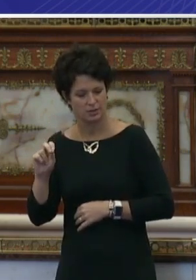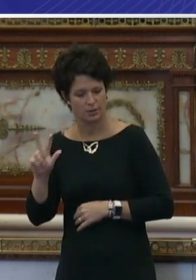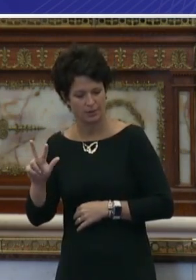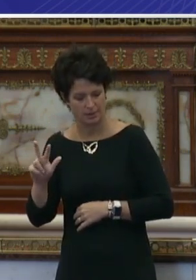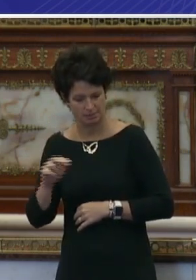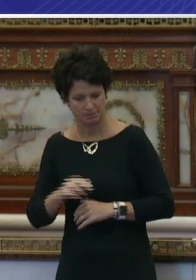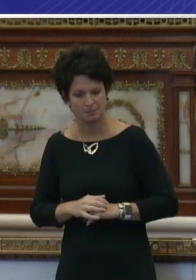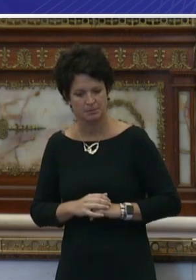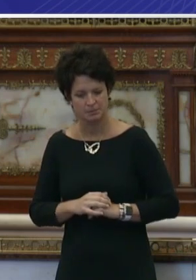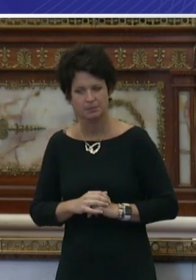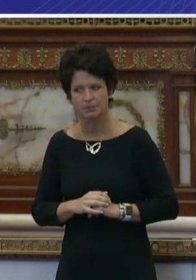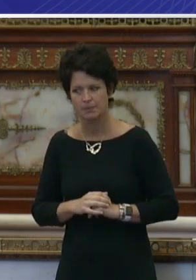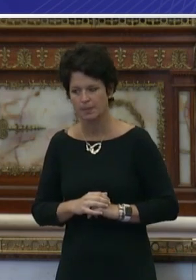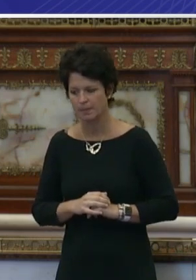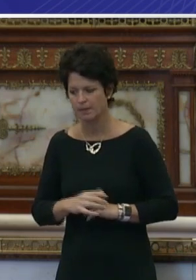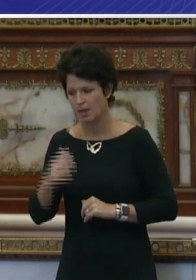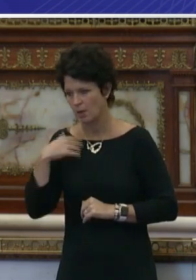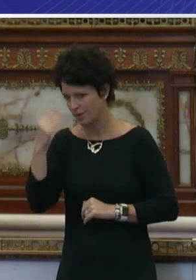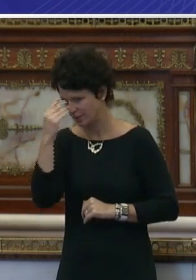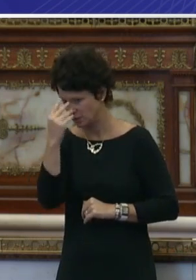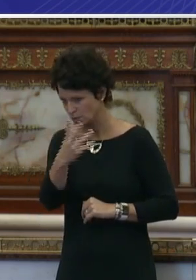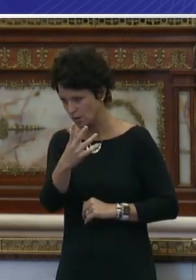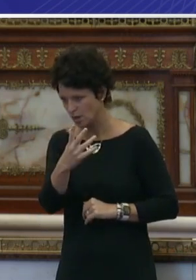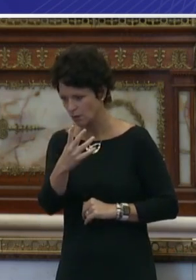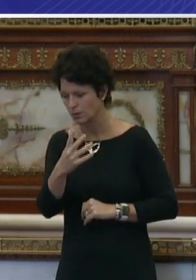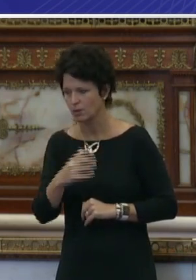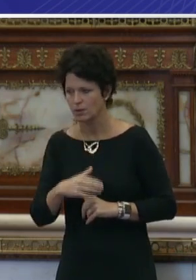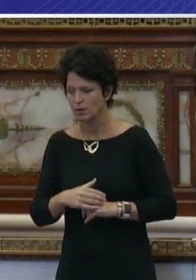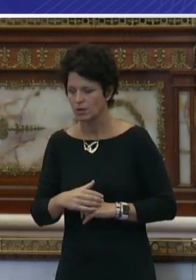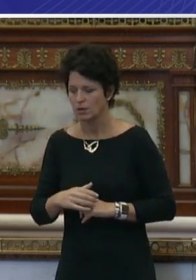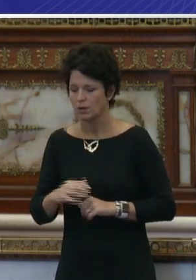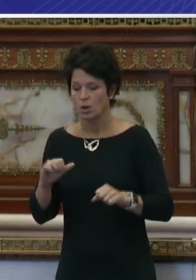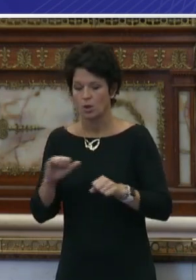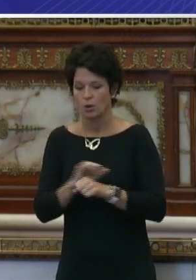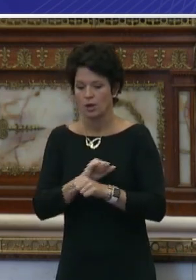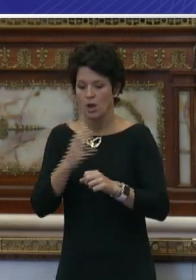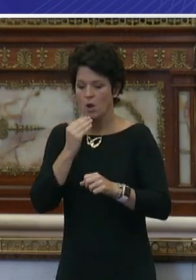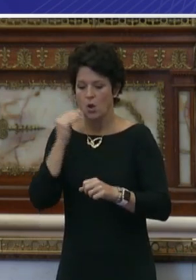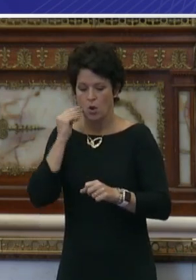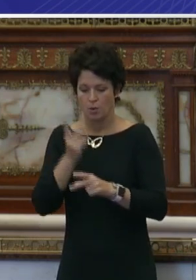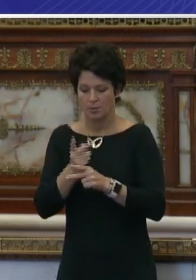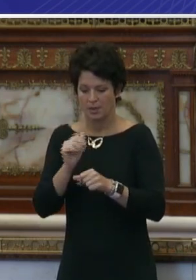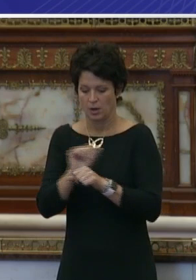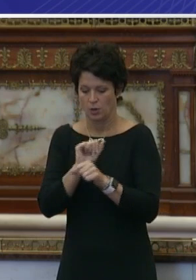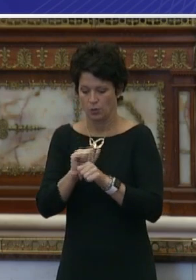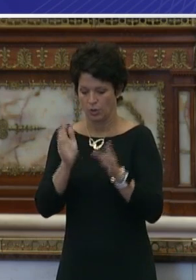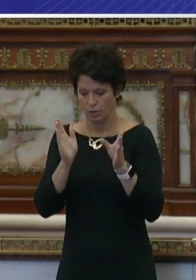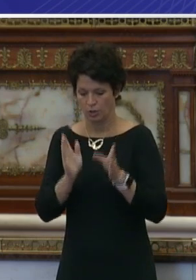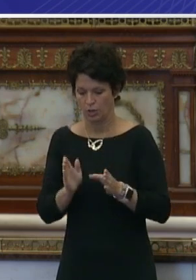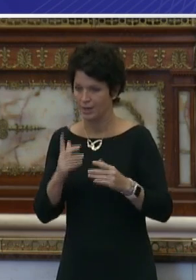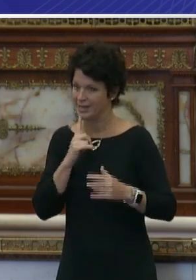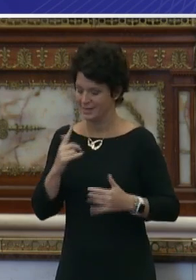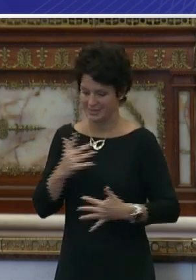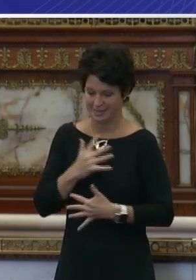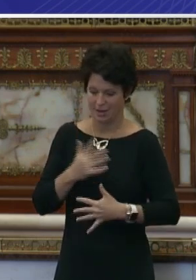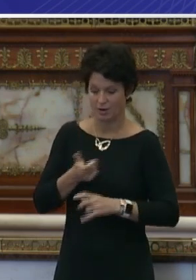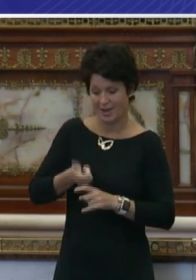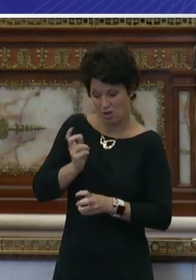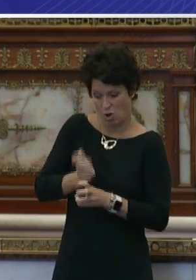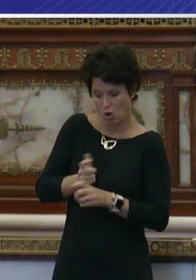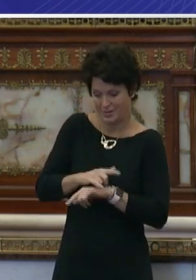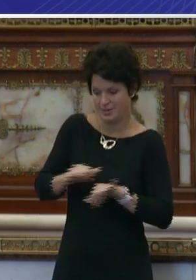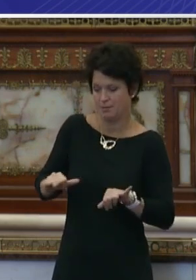200303. I just wanted to say, as being a home care worker, it's scary and hard at